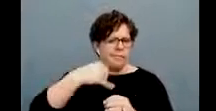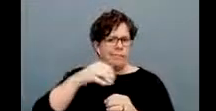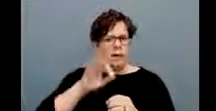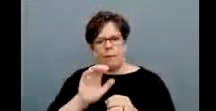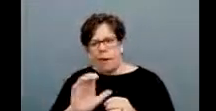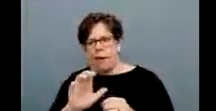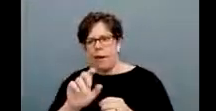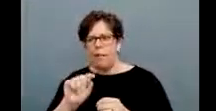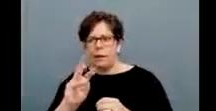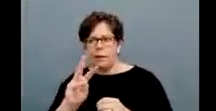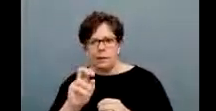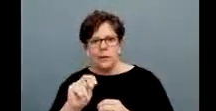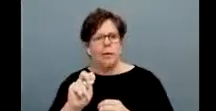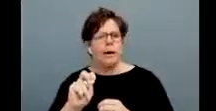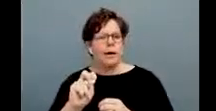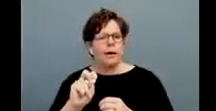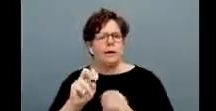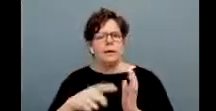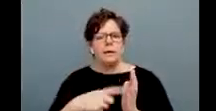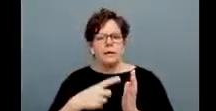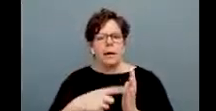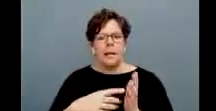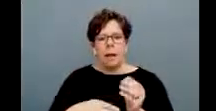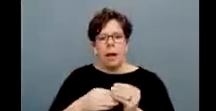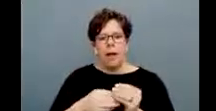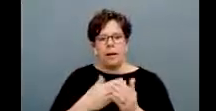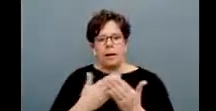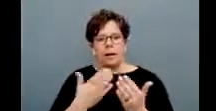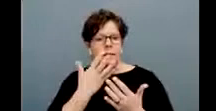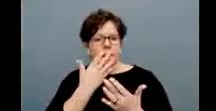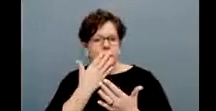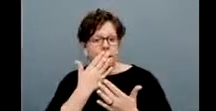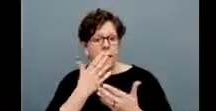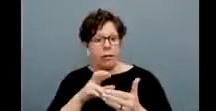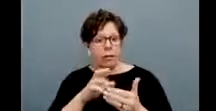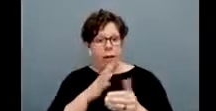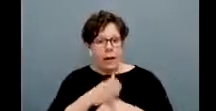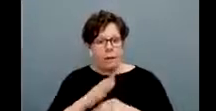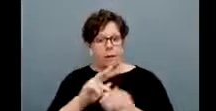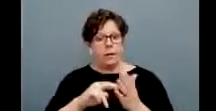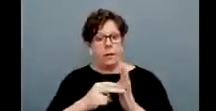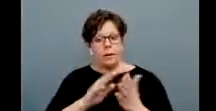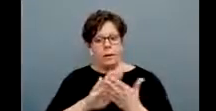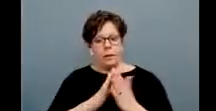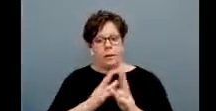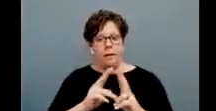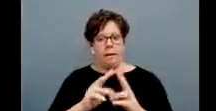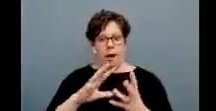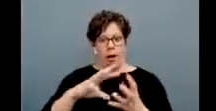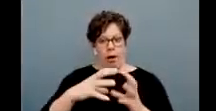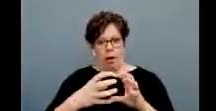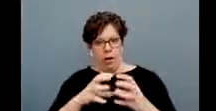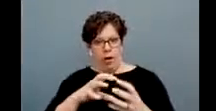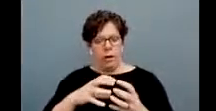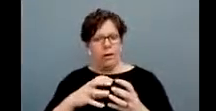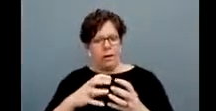and sometimes the application of additional materials such as color, which resulted in the works being incredibly dimensional. You can